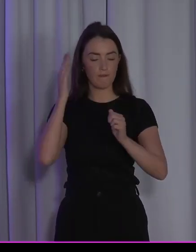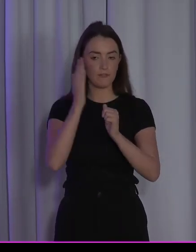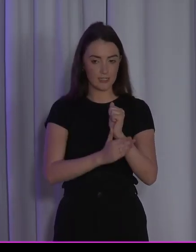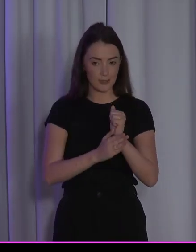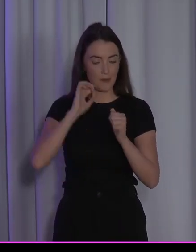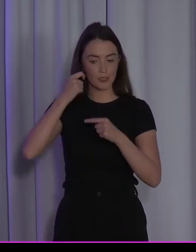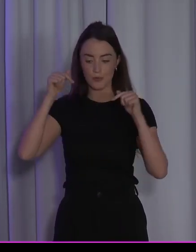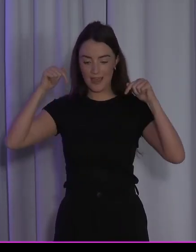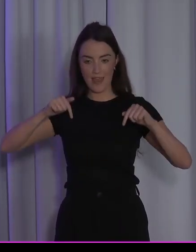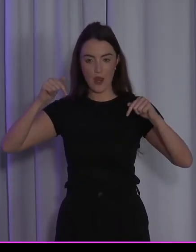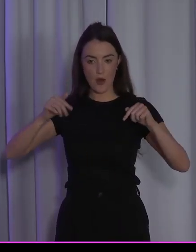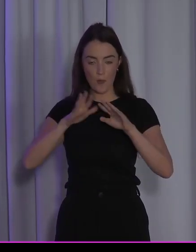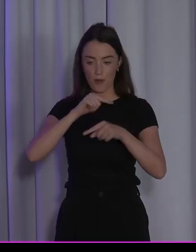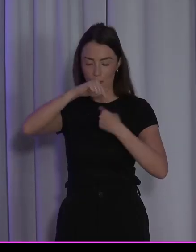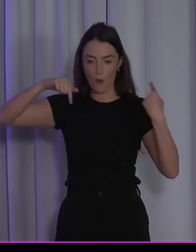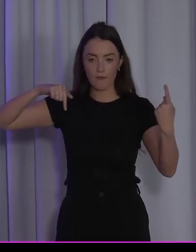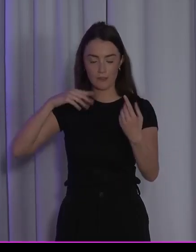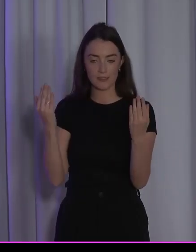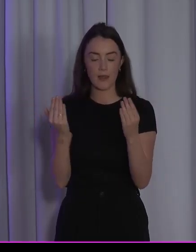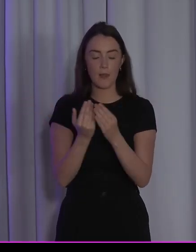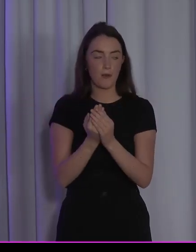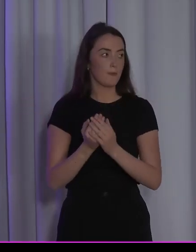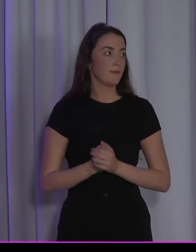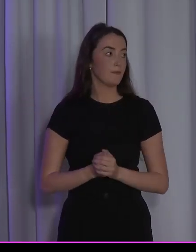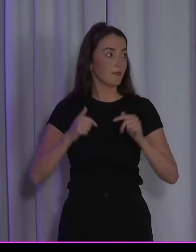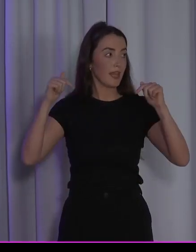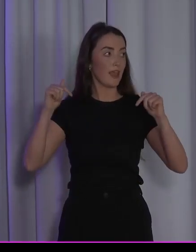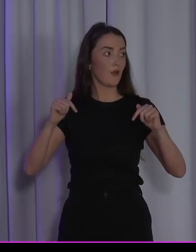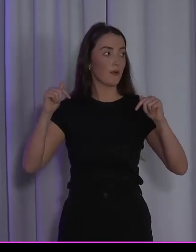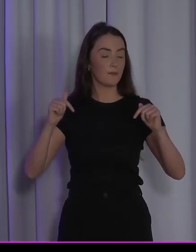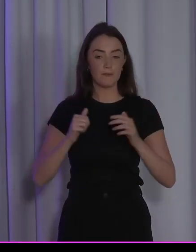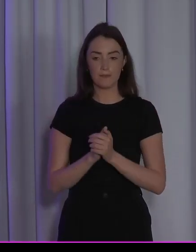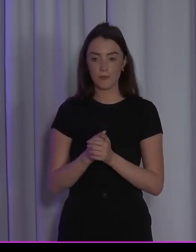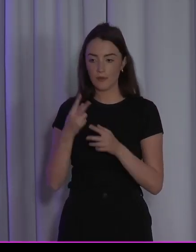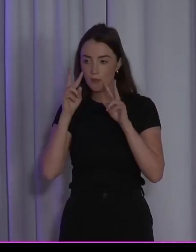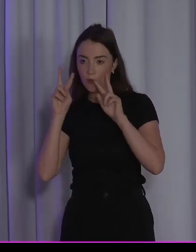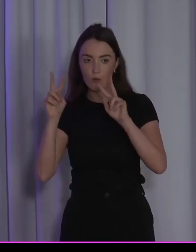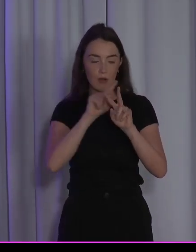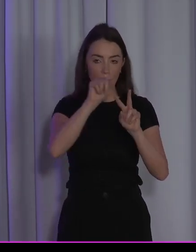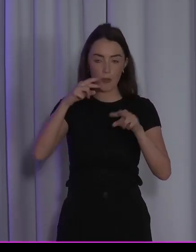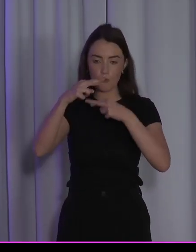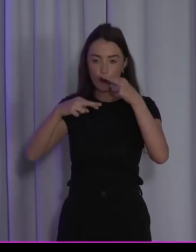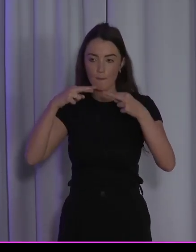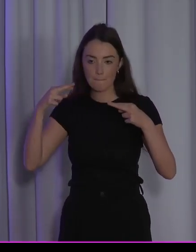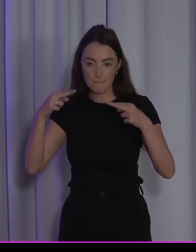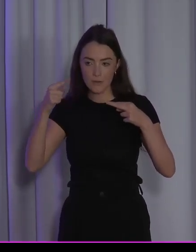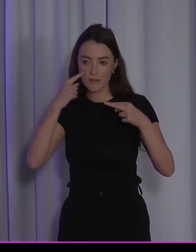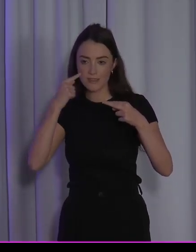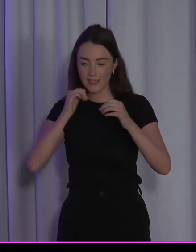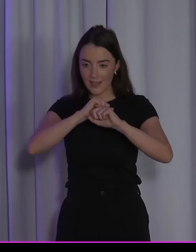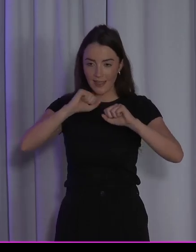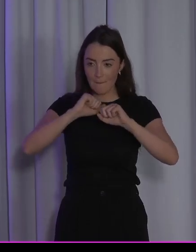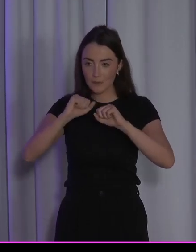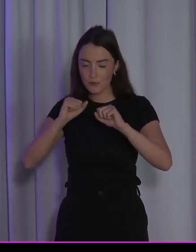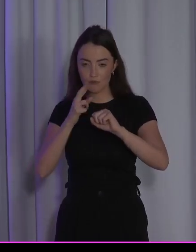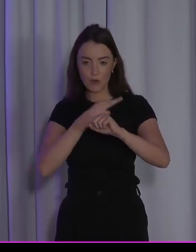we've got you right here with the rest of us. Here. A limp glance around the room and your teeth is gapped and windowed for a